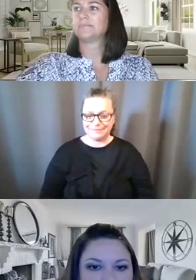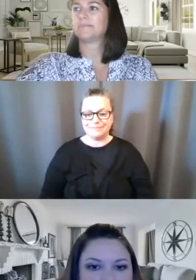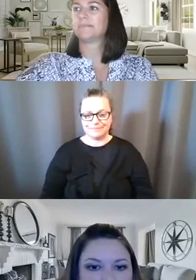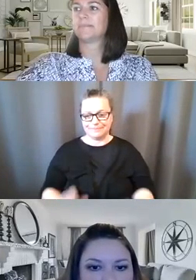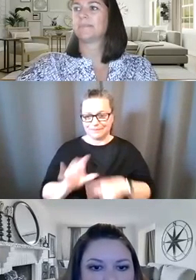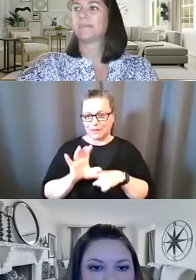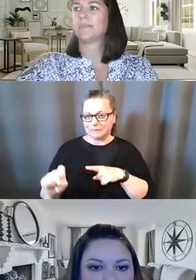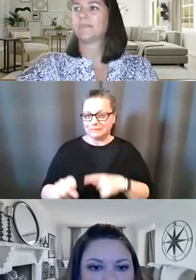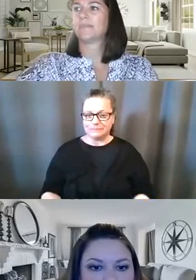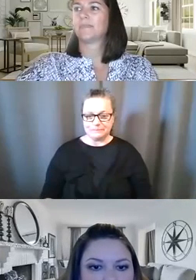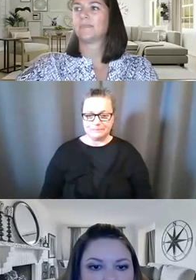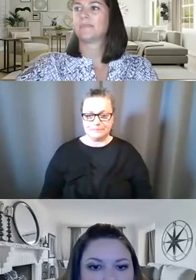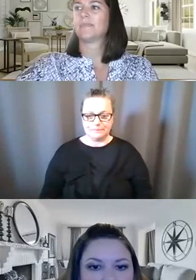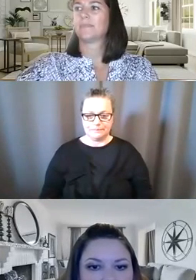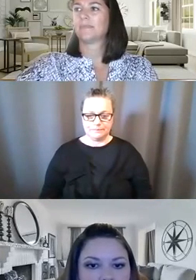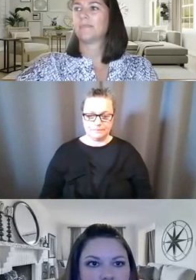awesome.